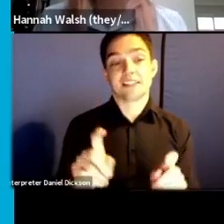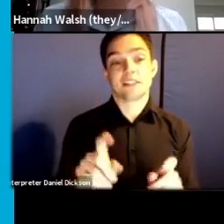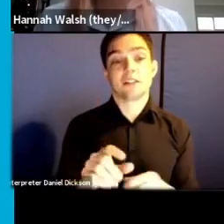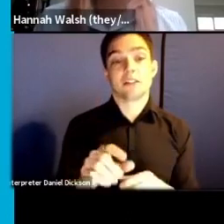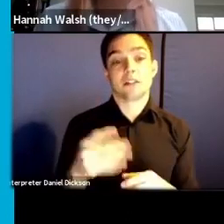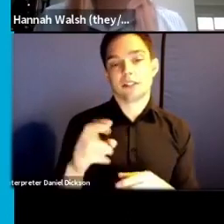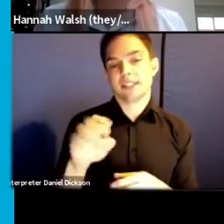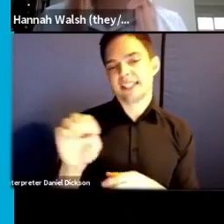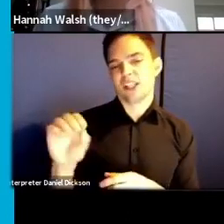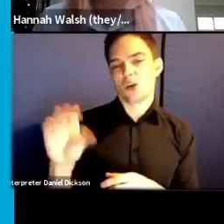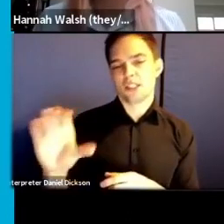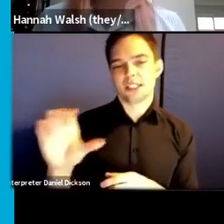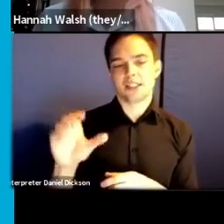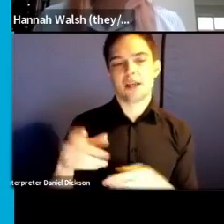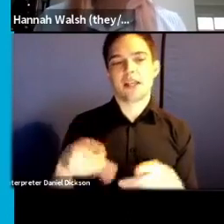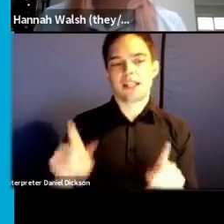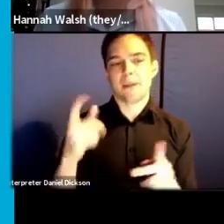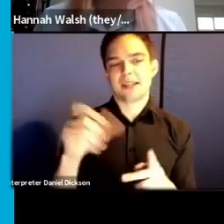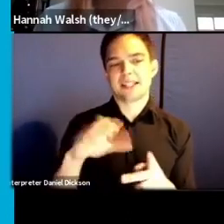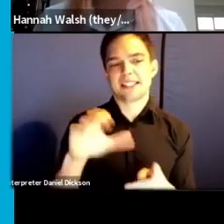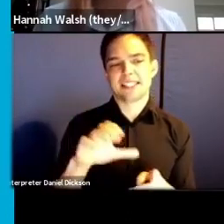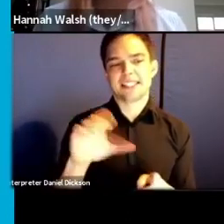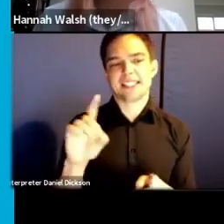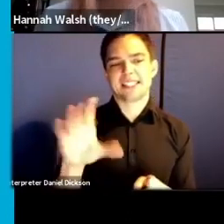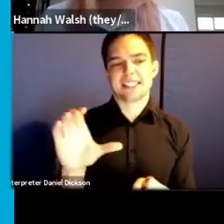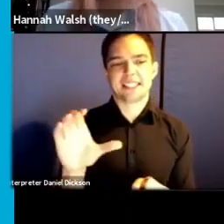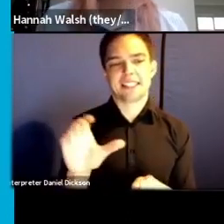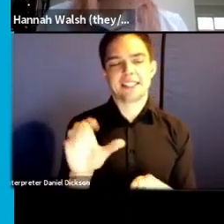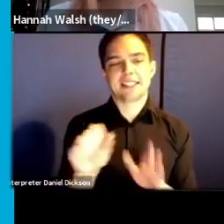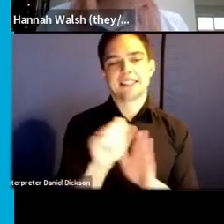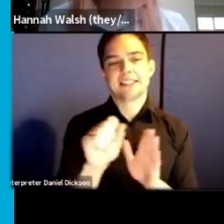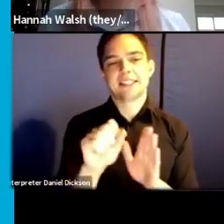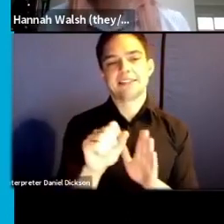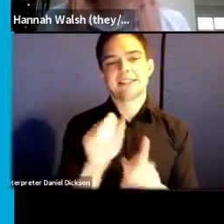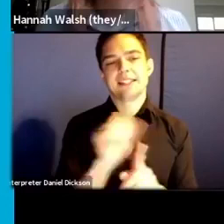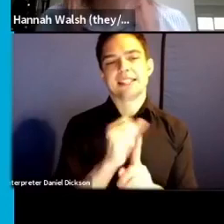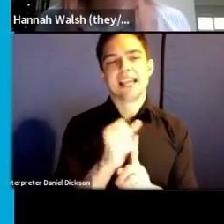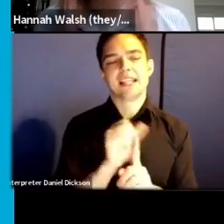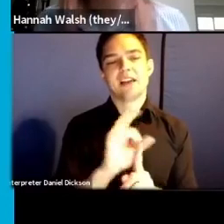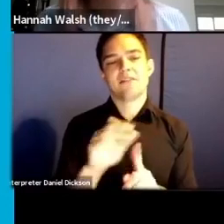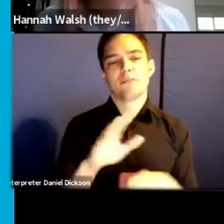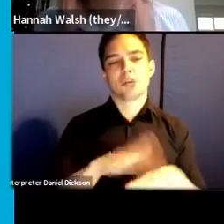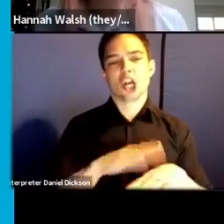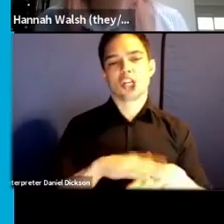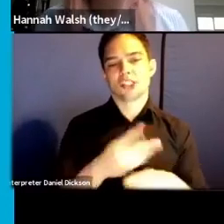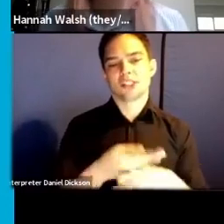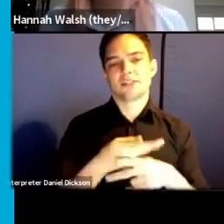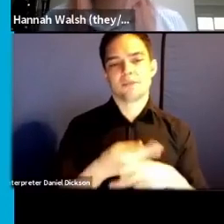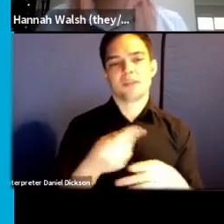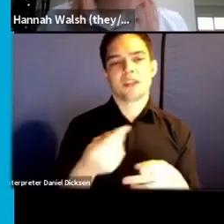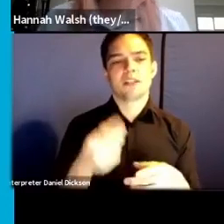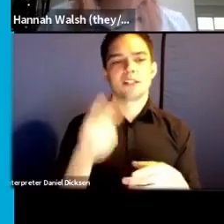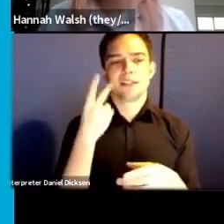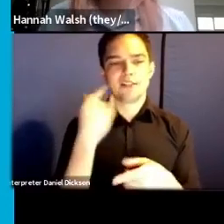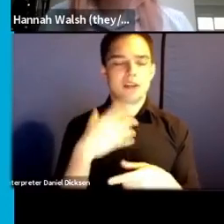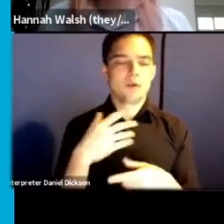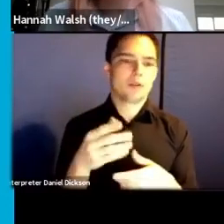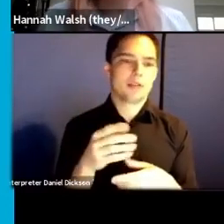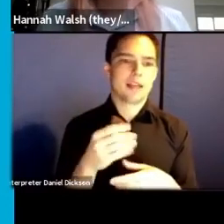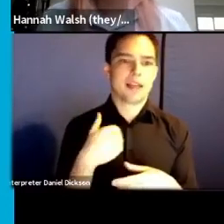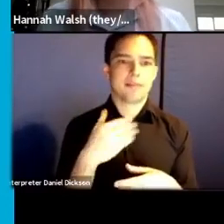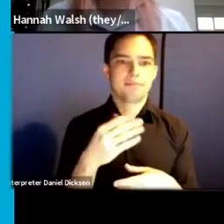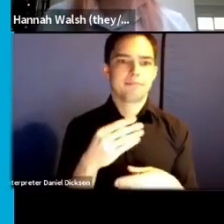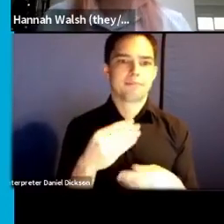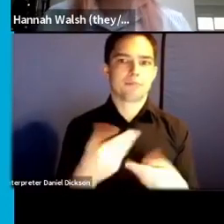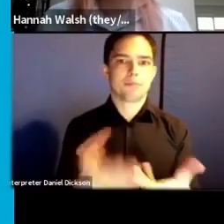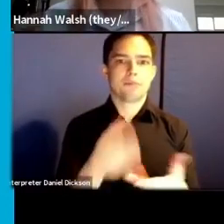this is permitted because of the CDC's stated precautions to determine if someone's going to pose a direct threat, right? So